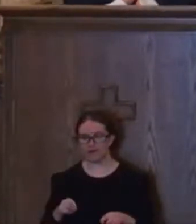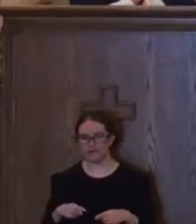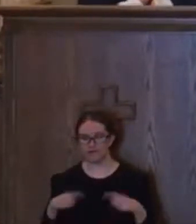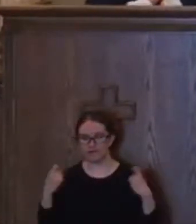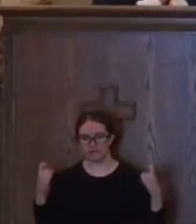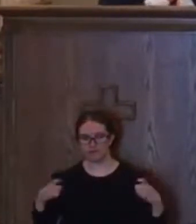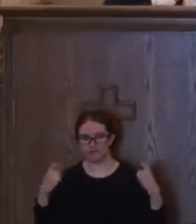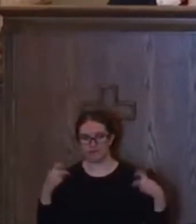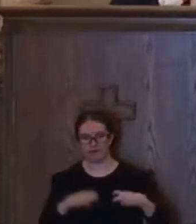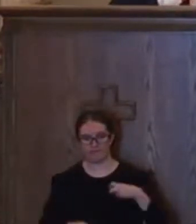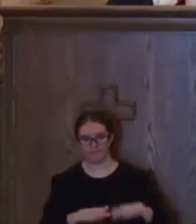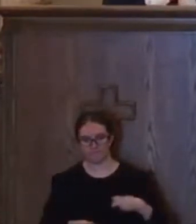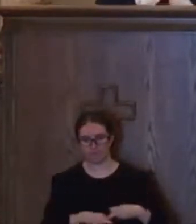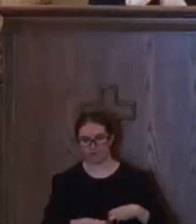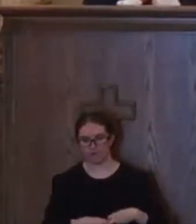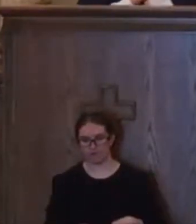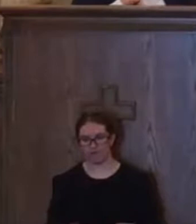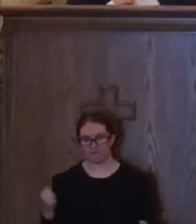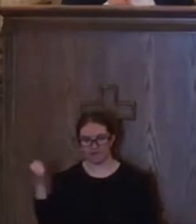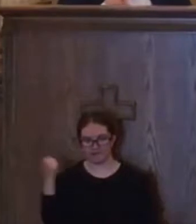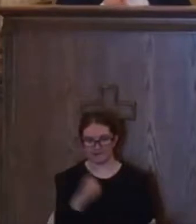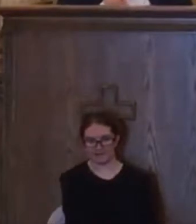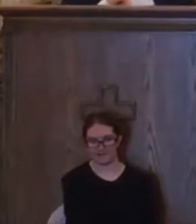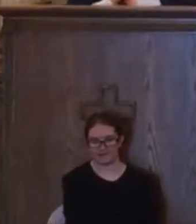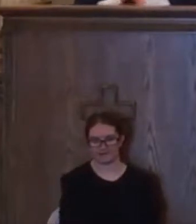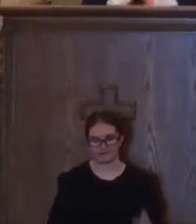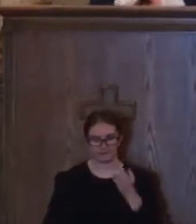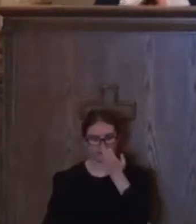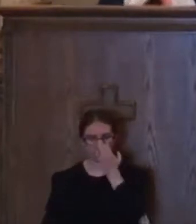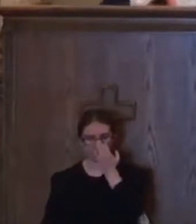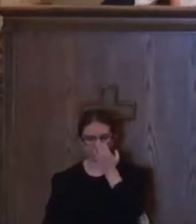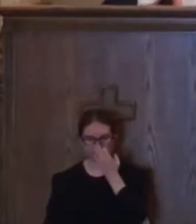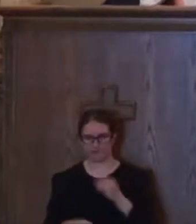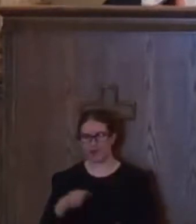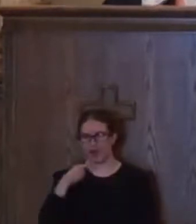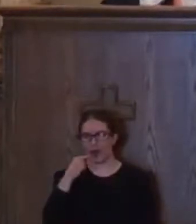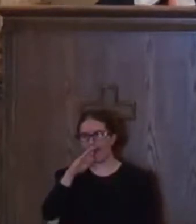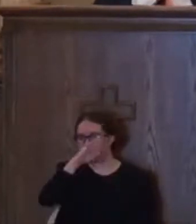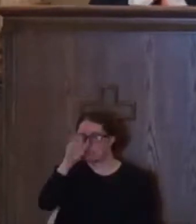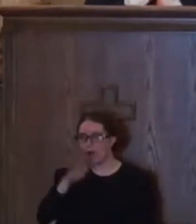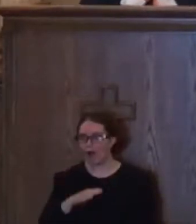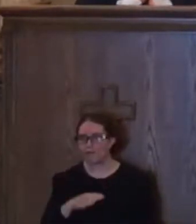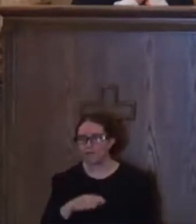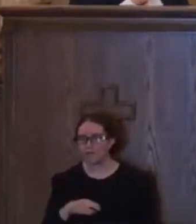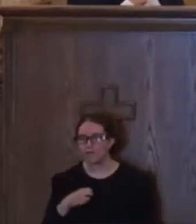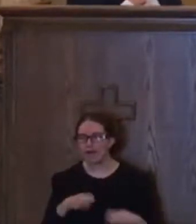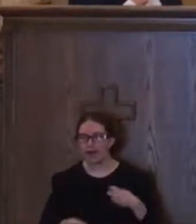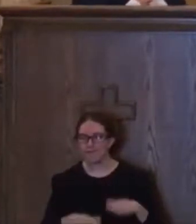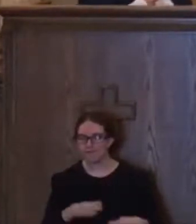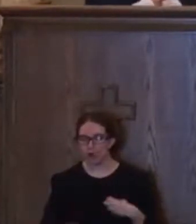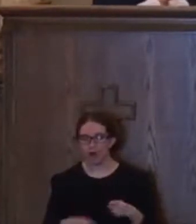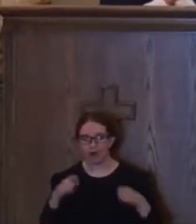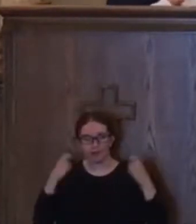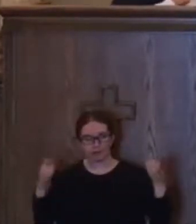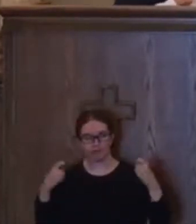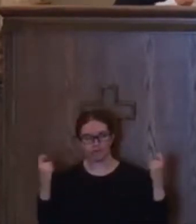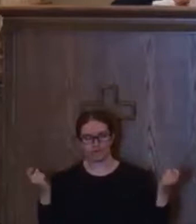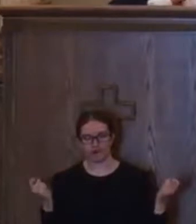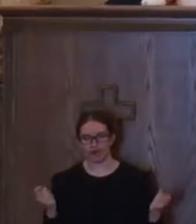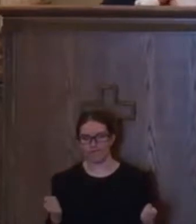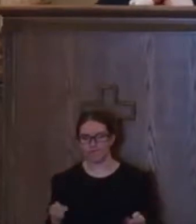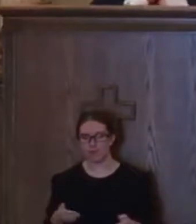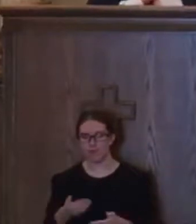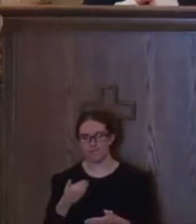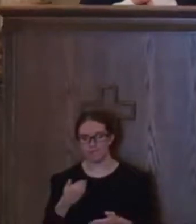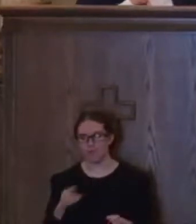been fought. I've been attacked. I'm telling you, I've never been fought in a revival like I have in this one. And